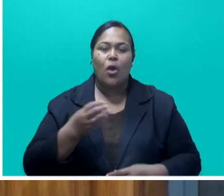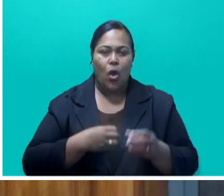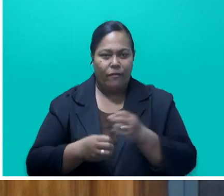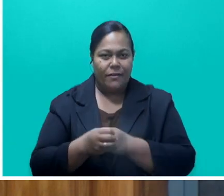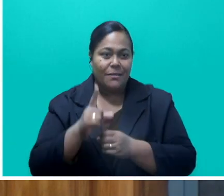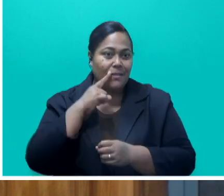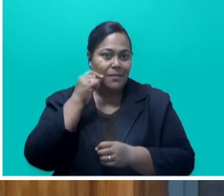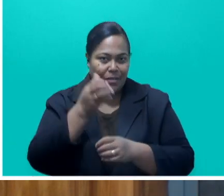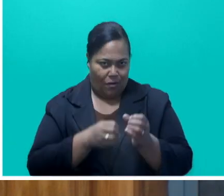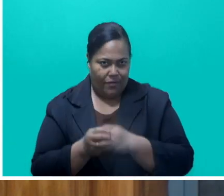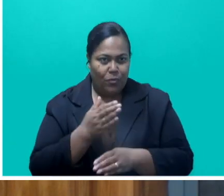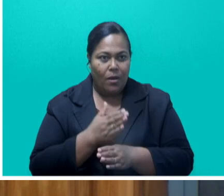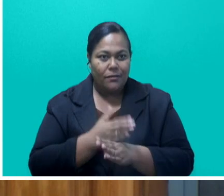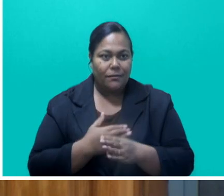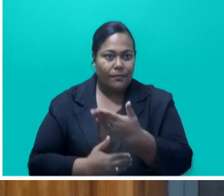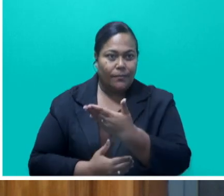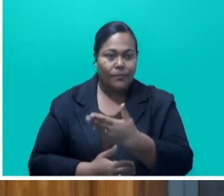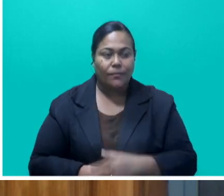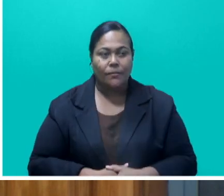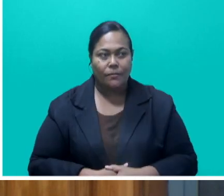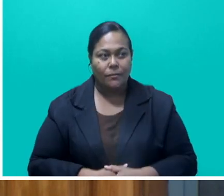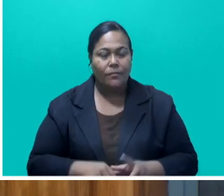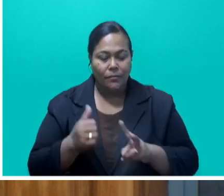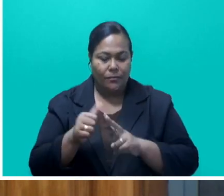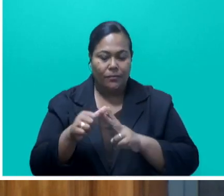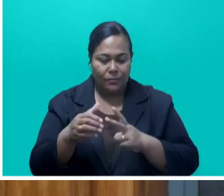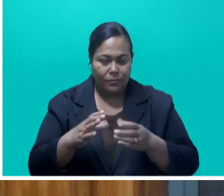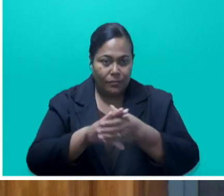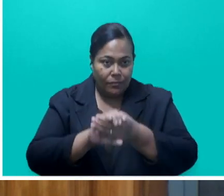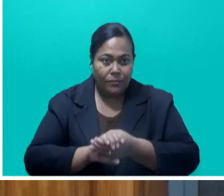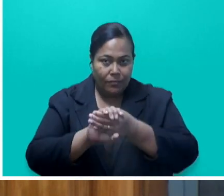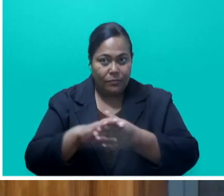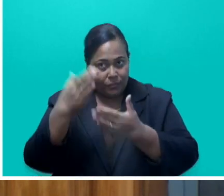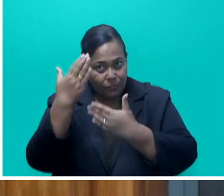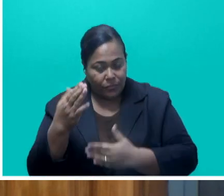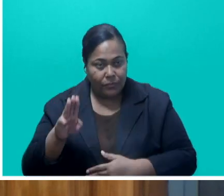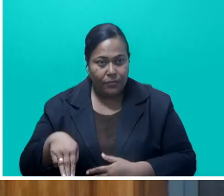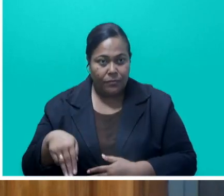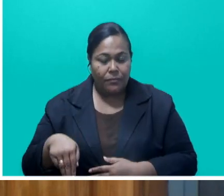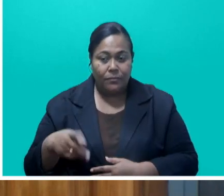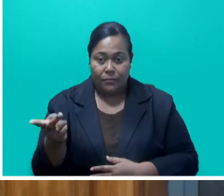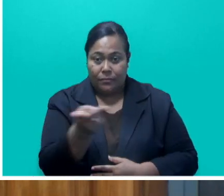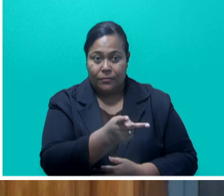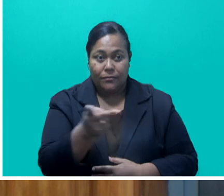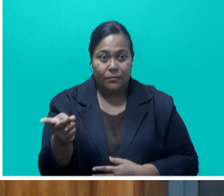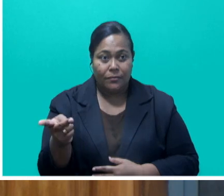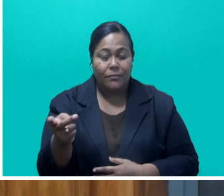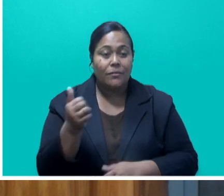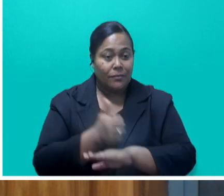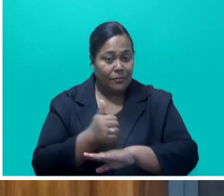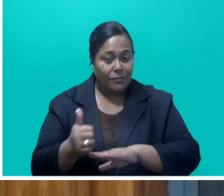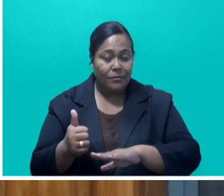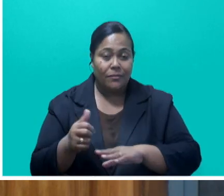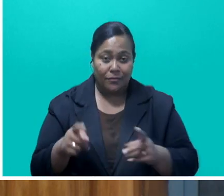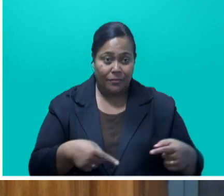I also congratulate the Honourable Members on both sides of the House for winning their